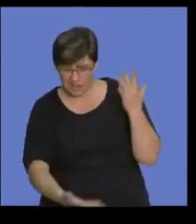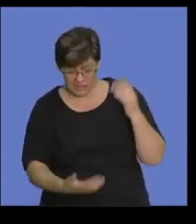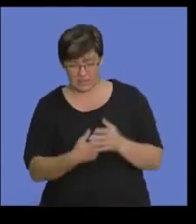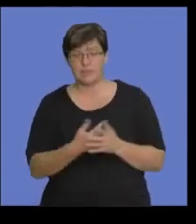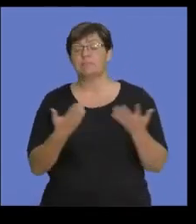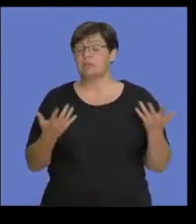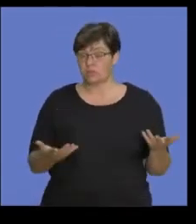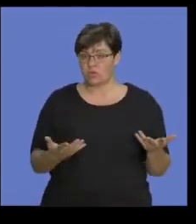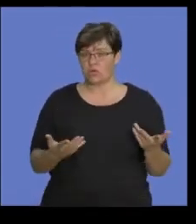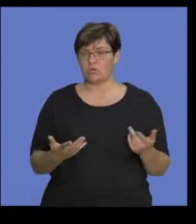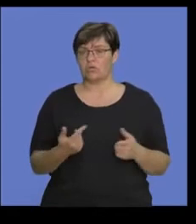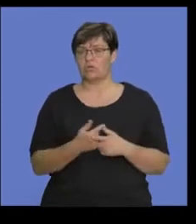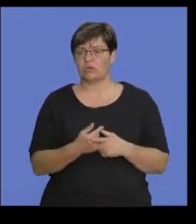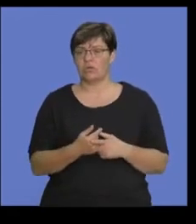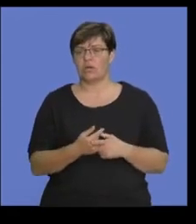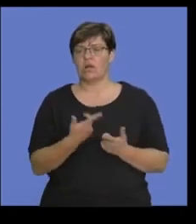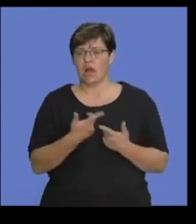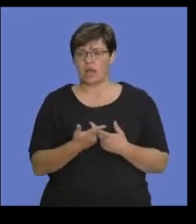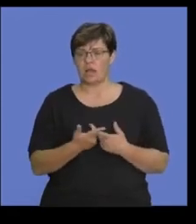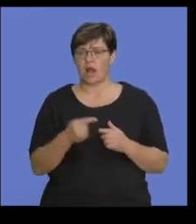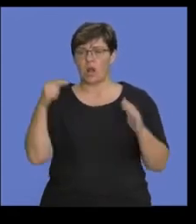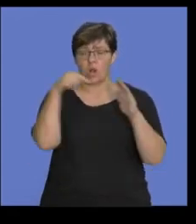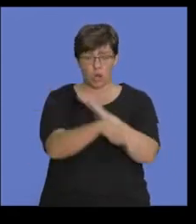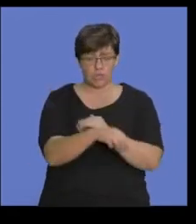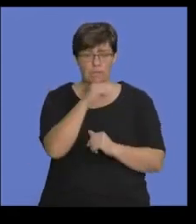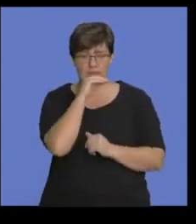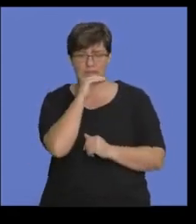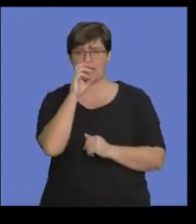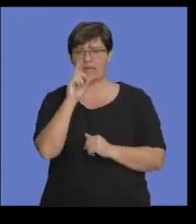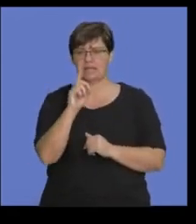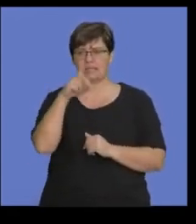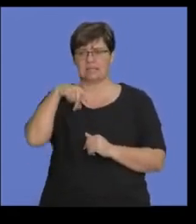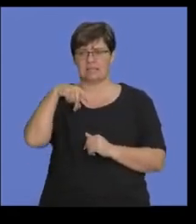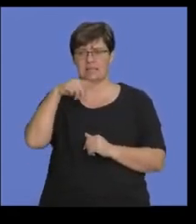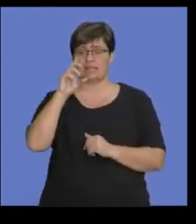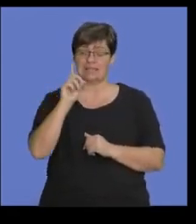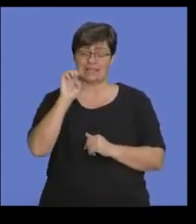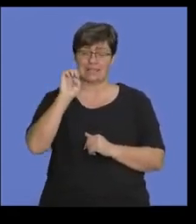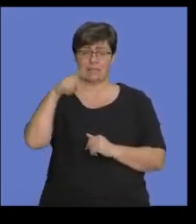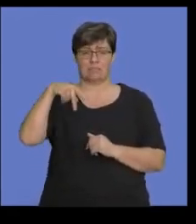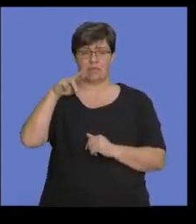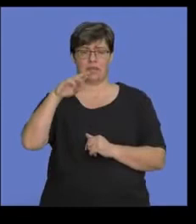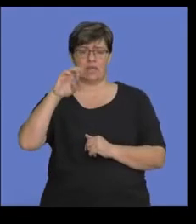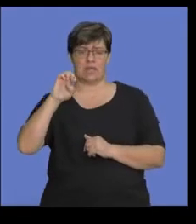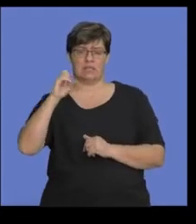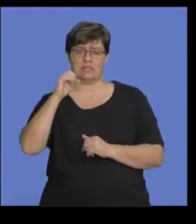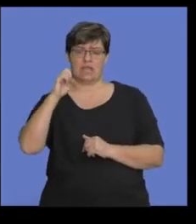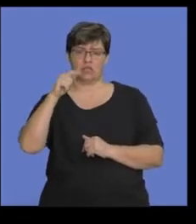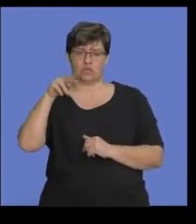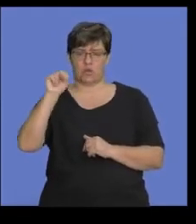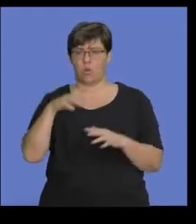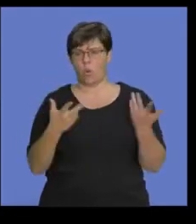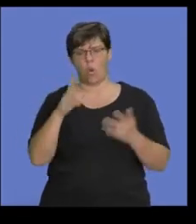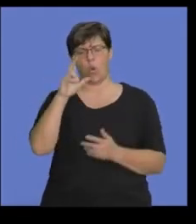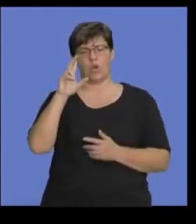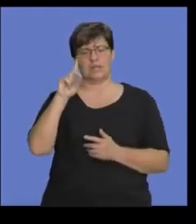of value is normally called the depreciation or decay, which means one and the same thing. And then